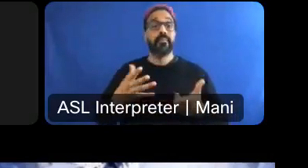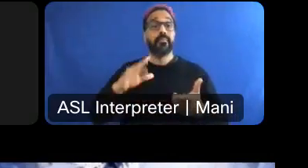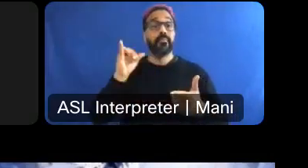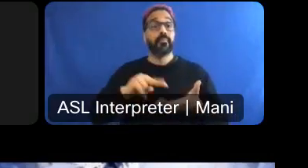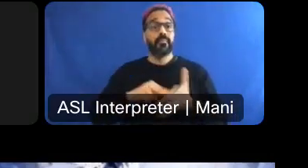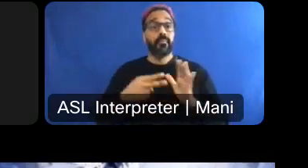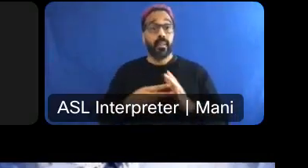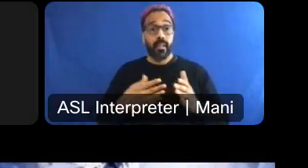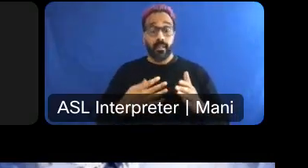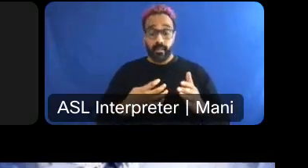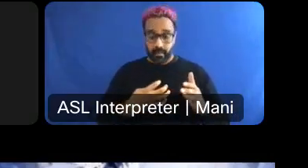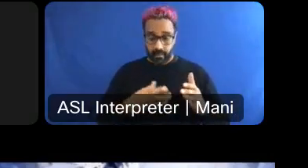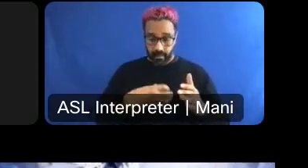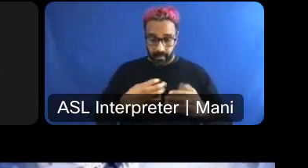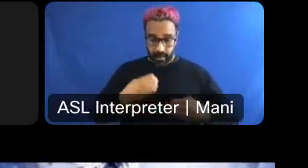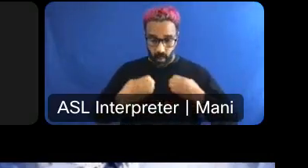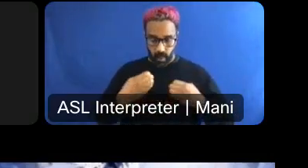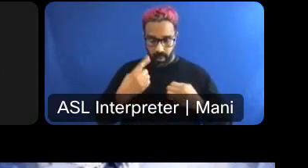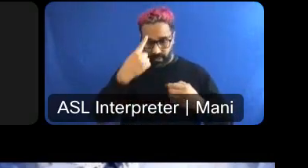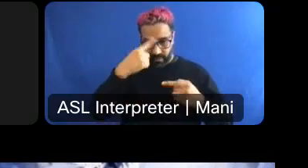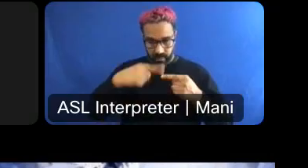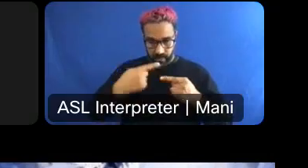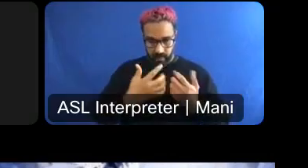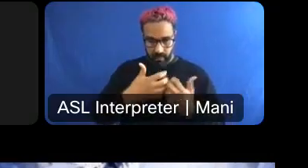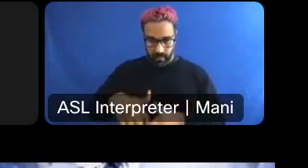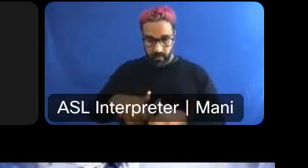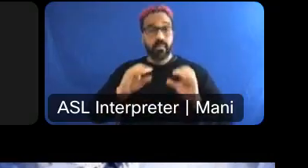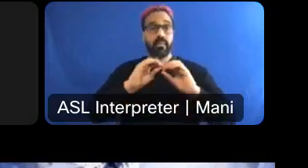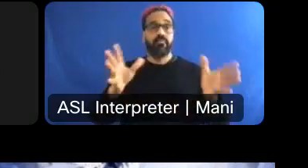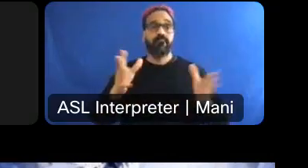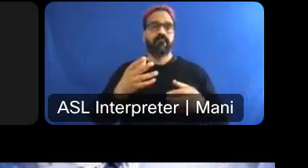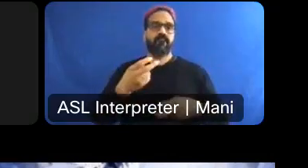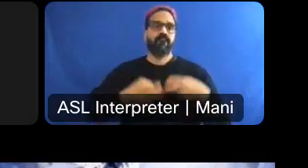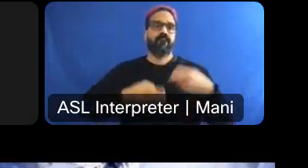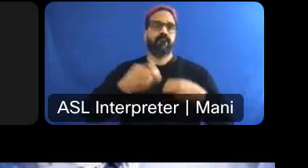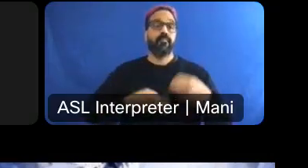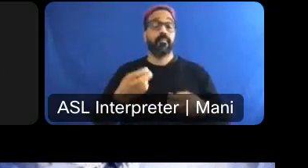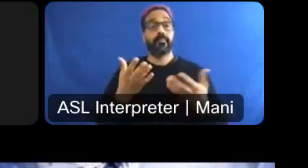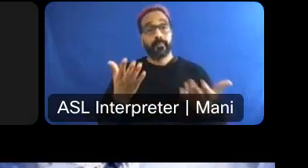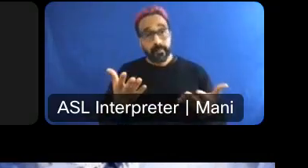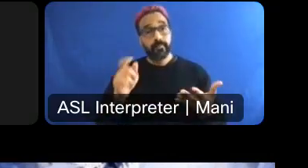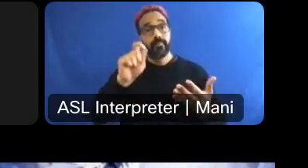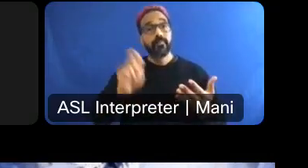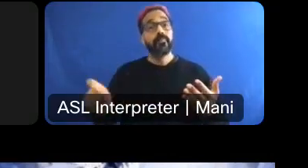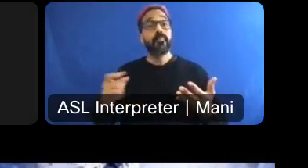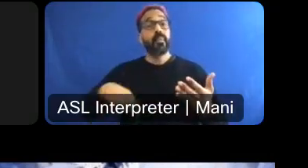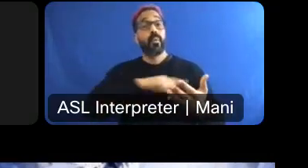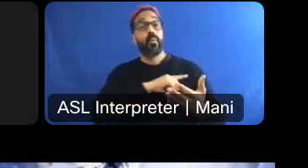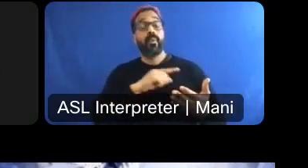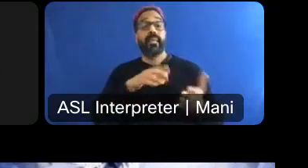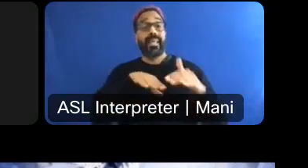process the emotions and feelings that come with it. Therefore, to be accessible and inclusive, we need to ensure that